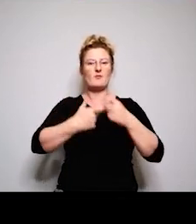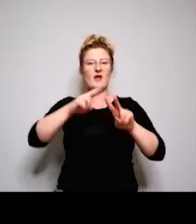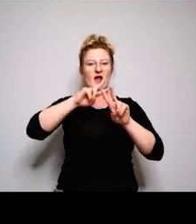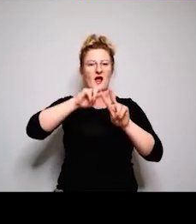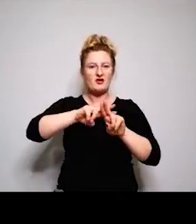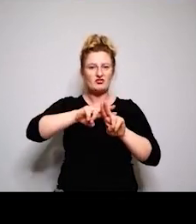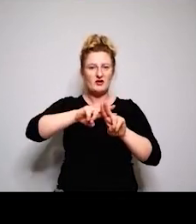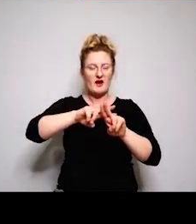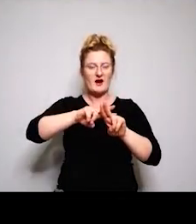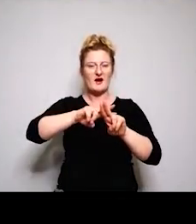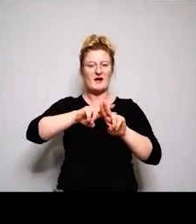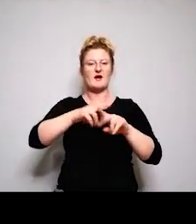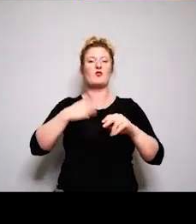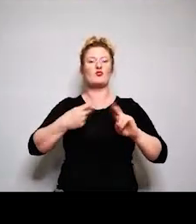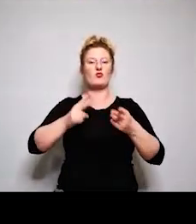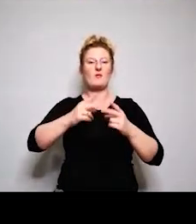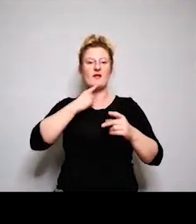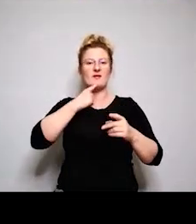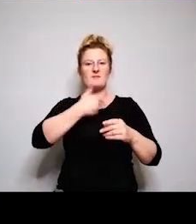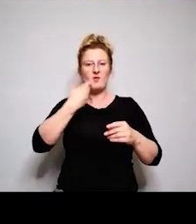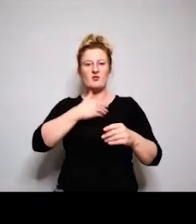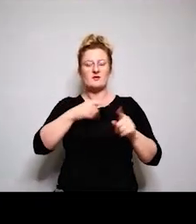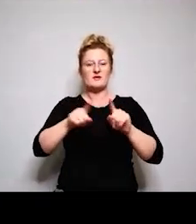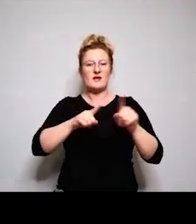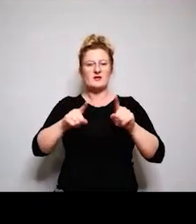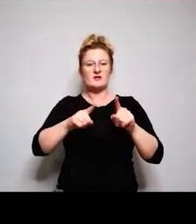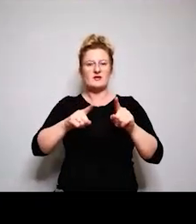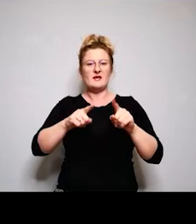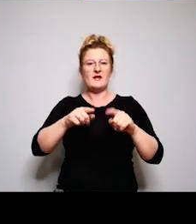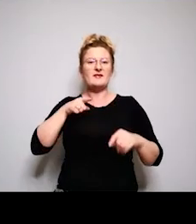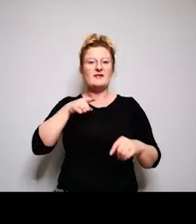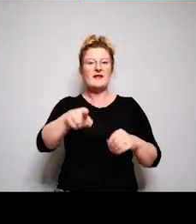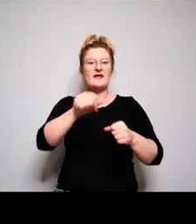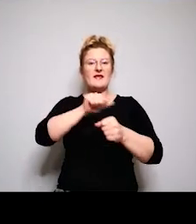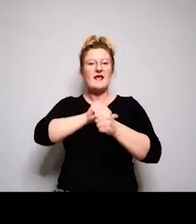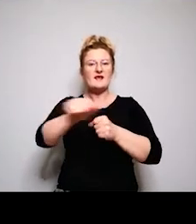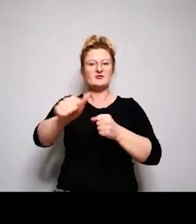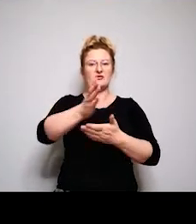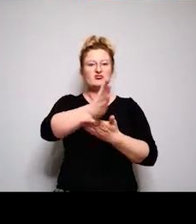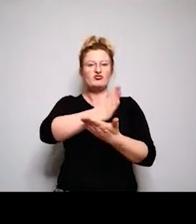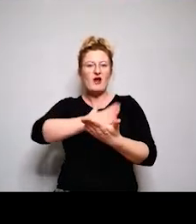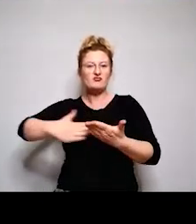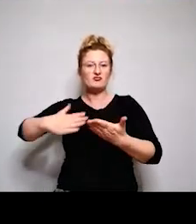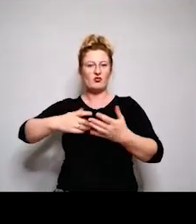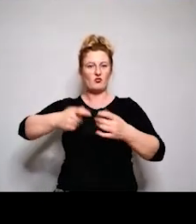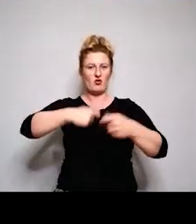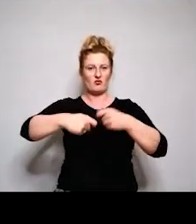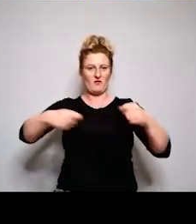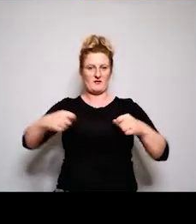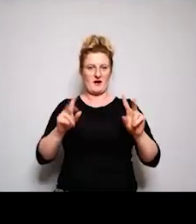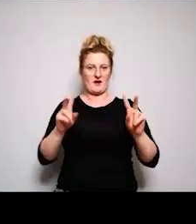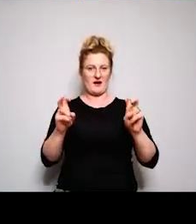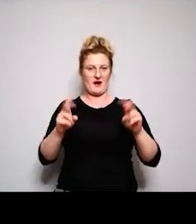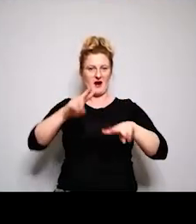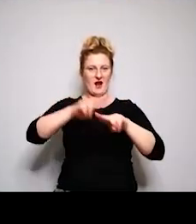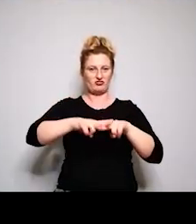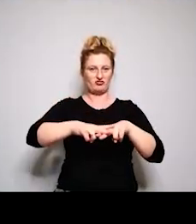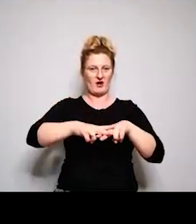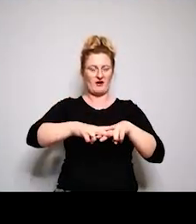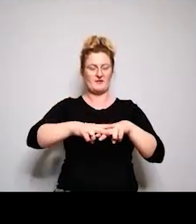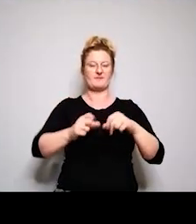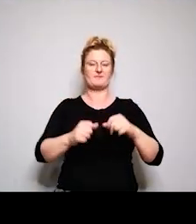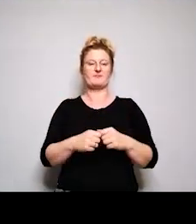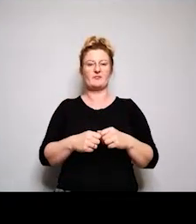pictured? And we will post this on Facebook. And they were, yeah, of course, sure. Because then they are showing this and they are standing for